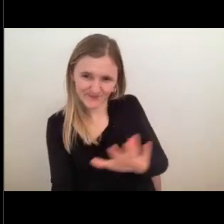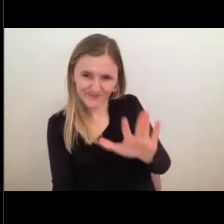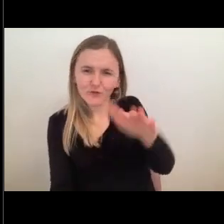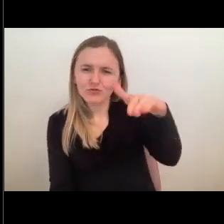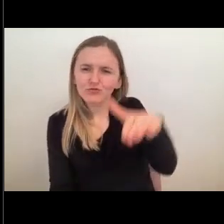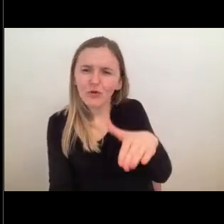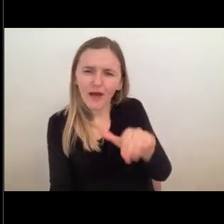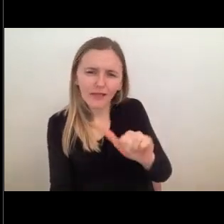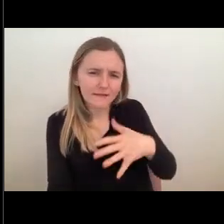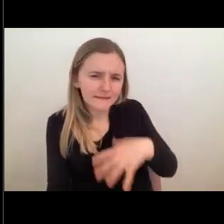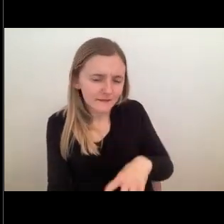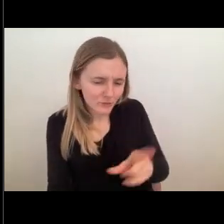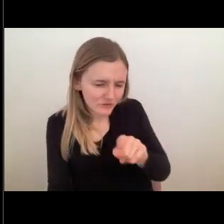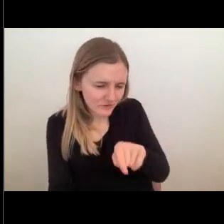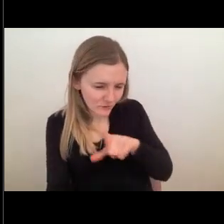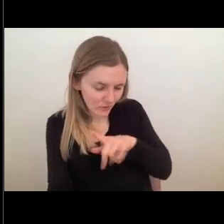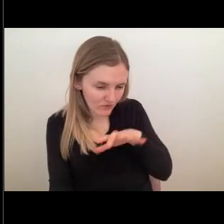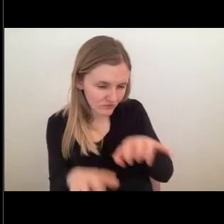struggling.